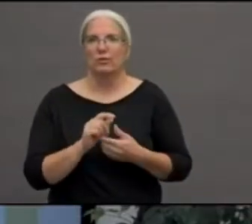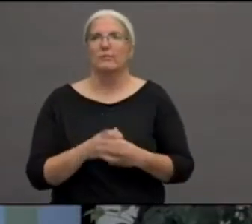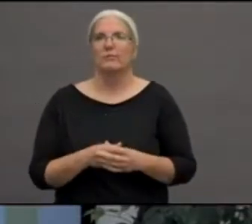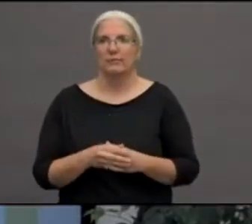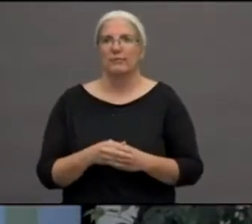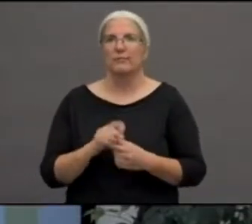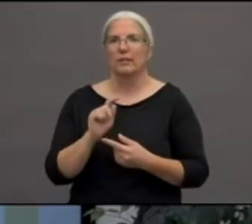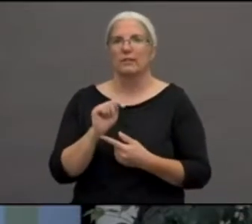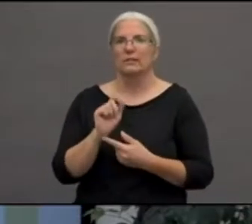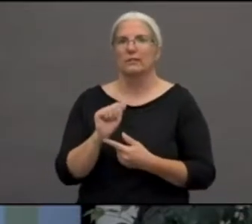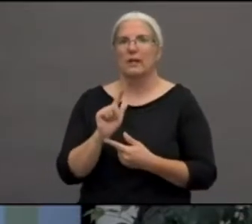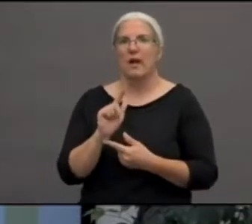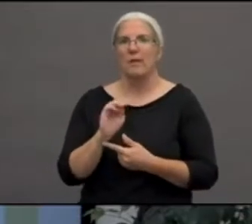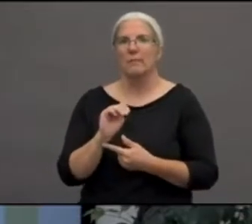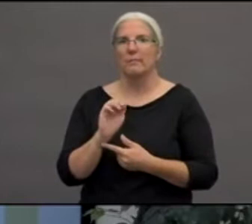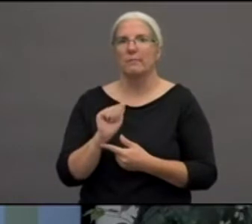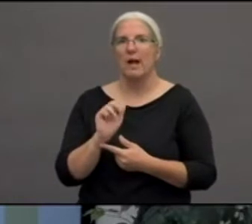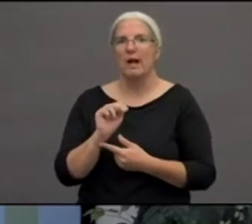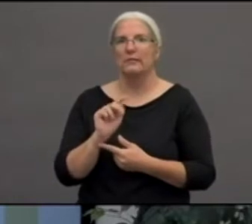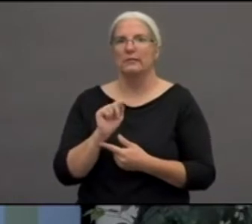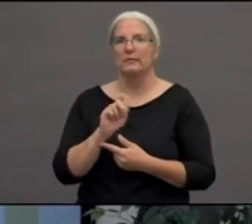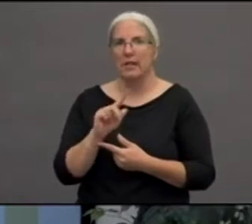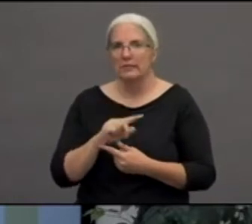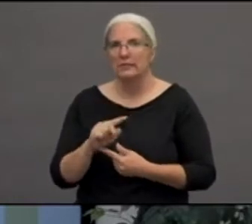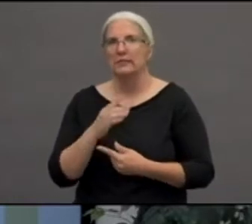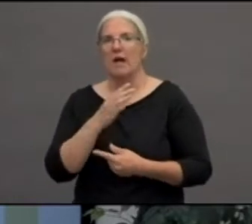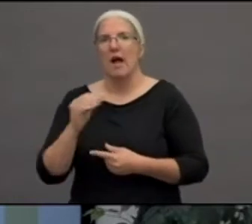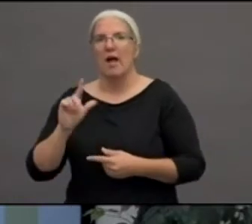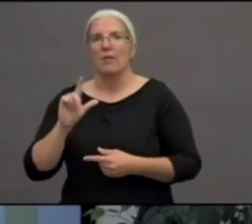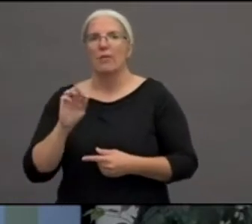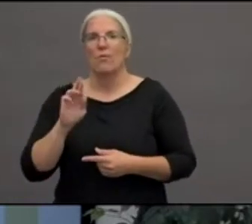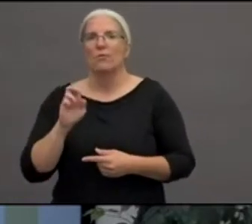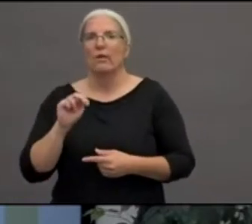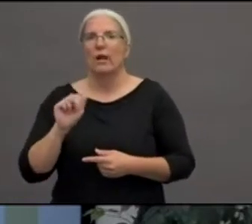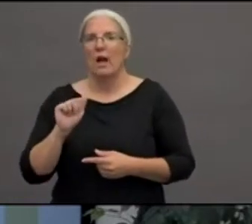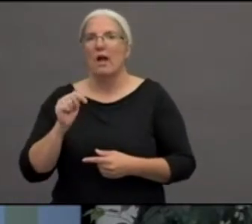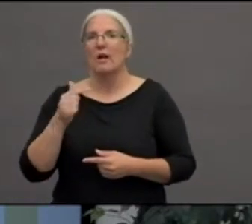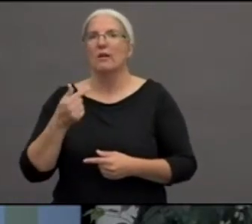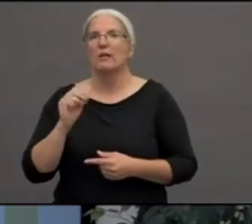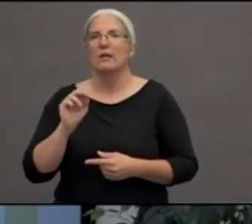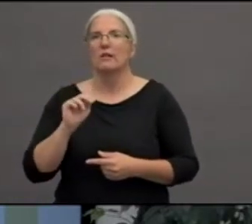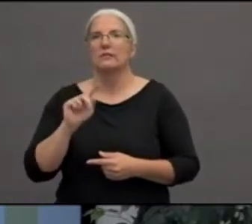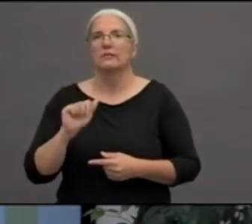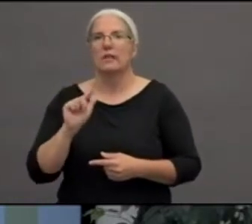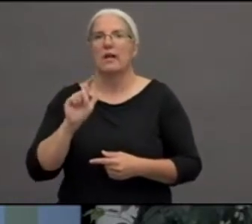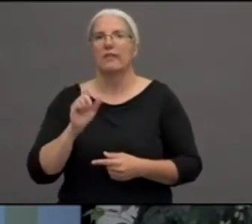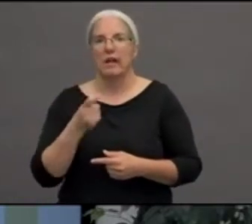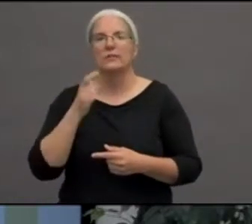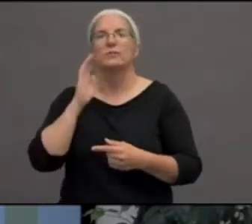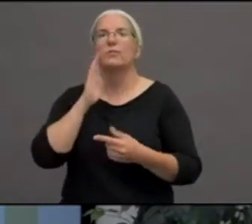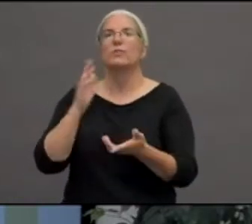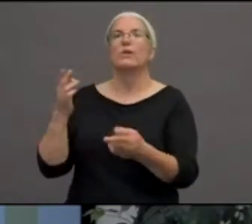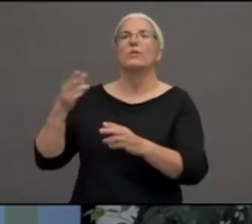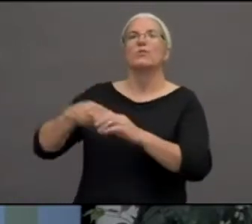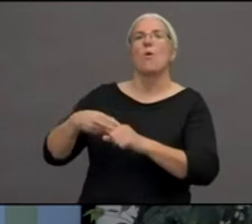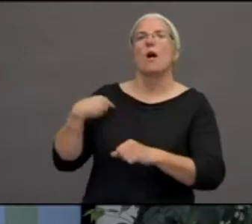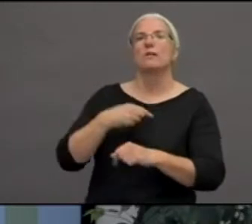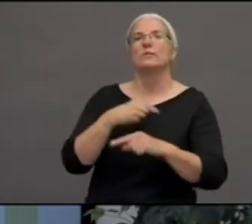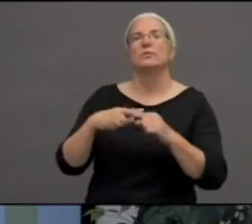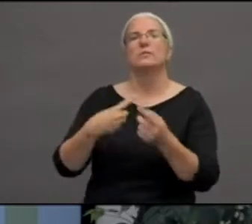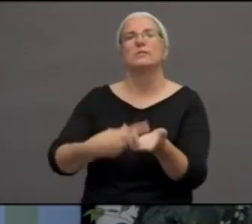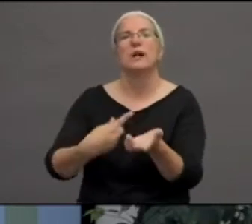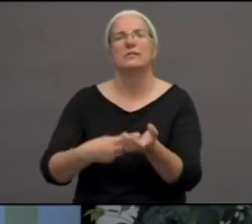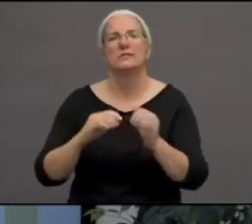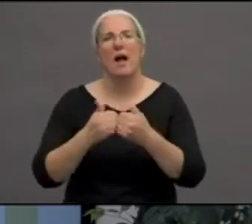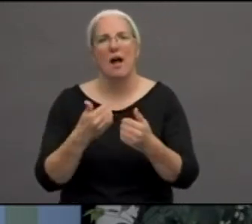Talamantez and Lorena Gonzalez are with us to discuss how best young people can begin to deal with